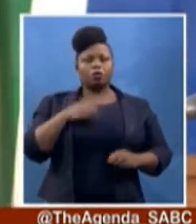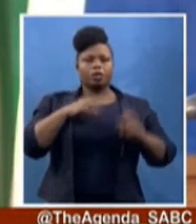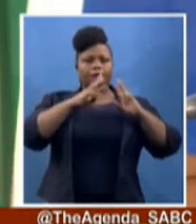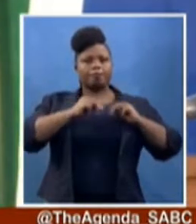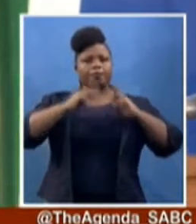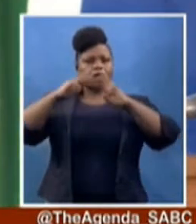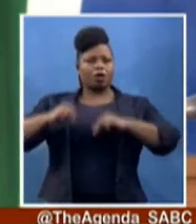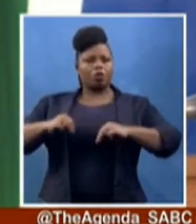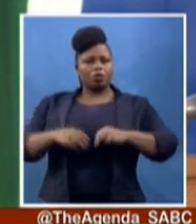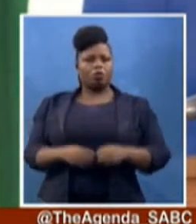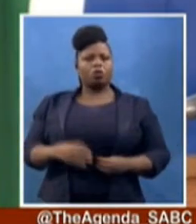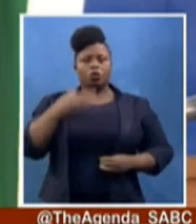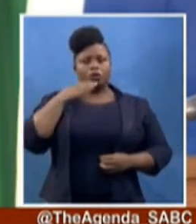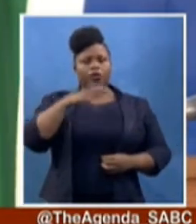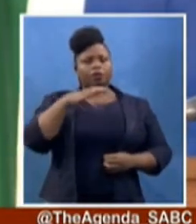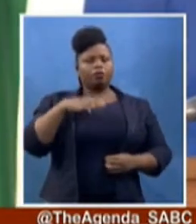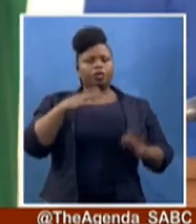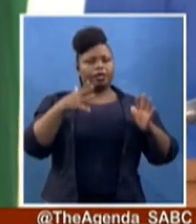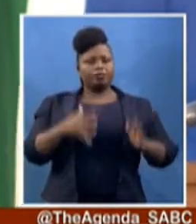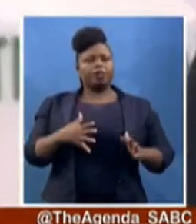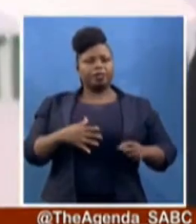time now to murder a surname as well.